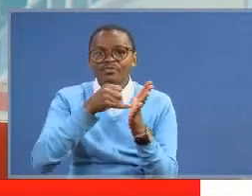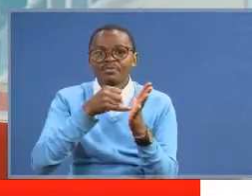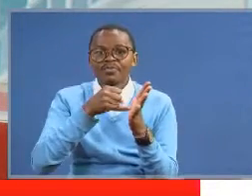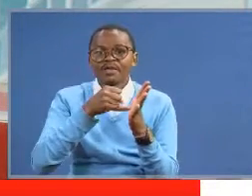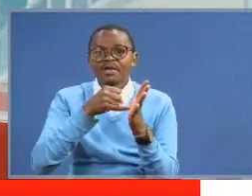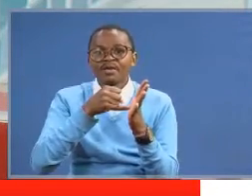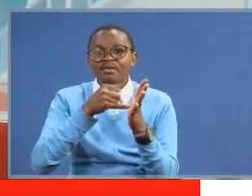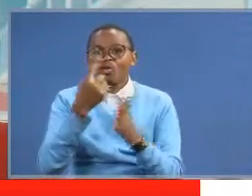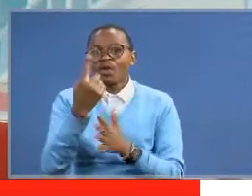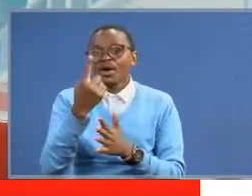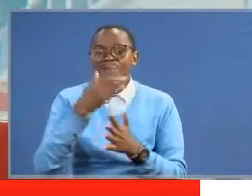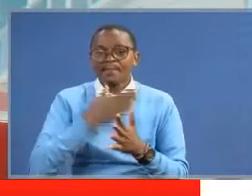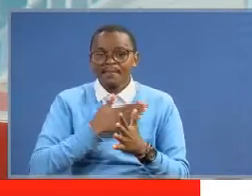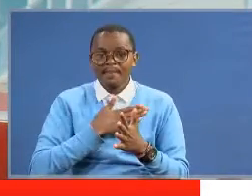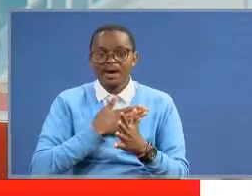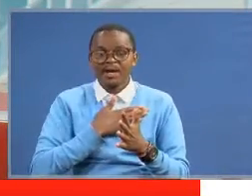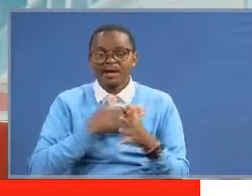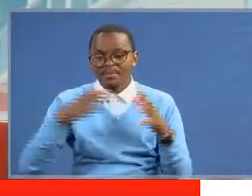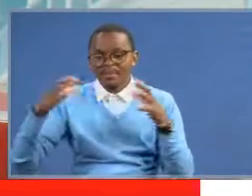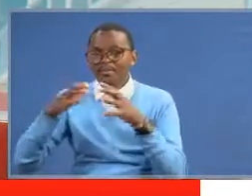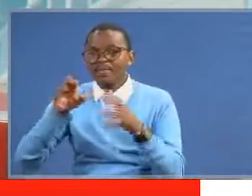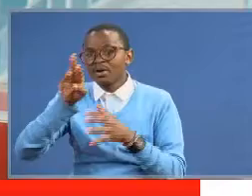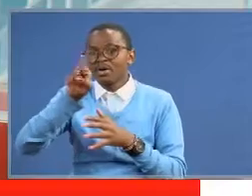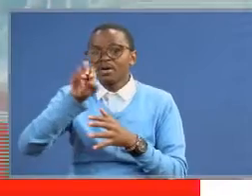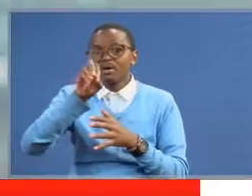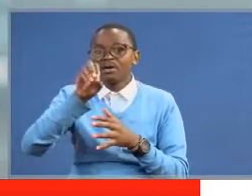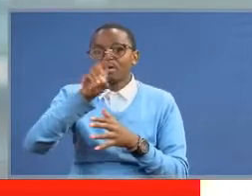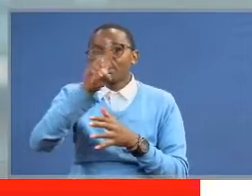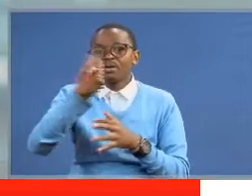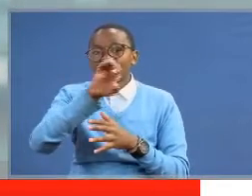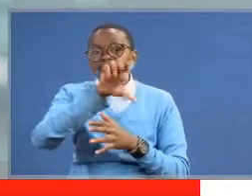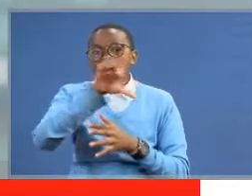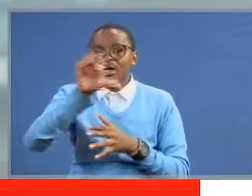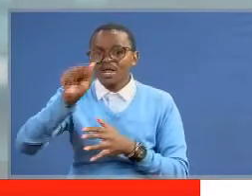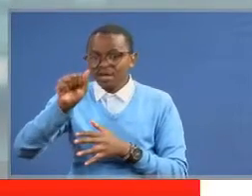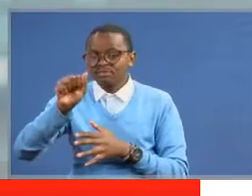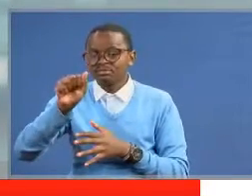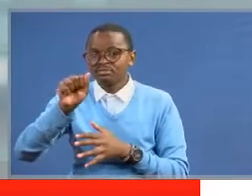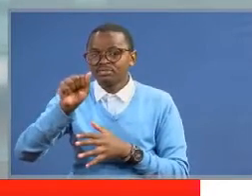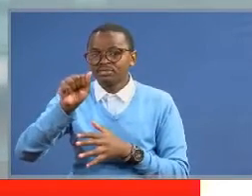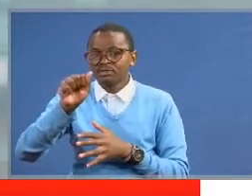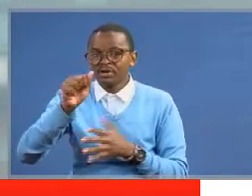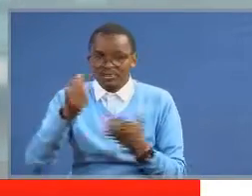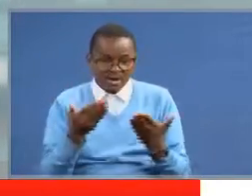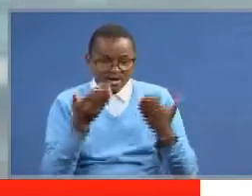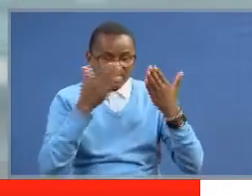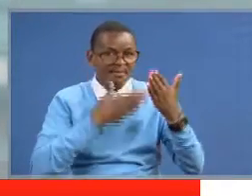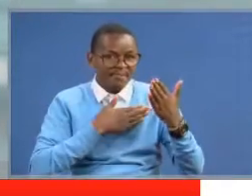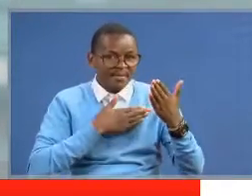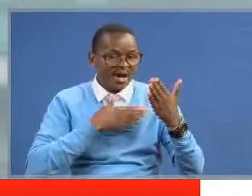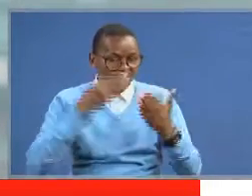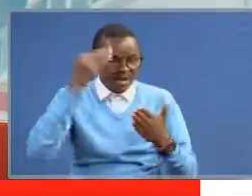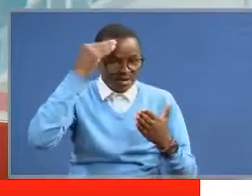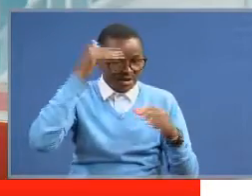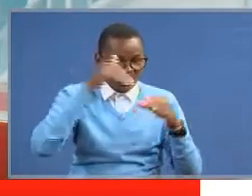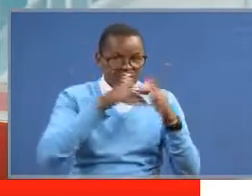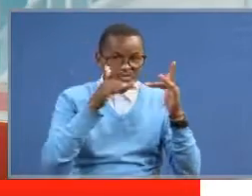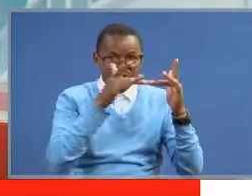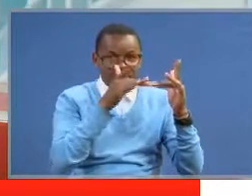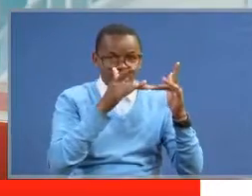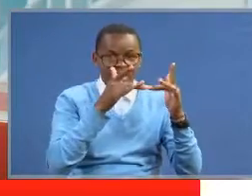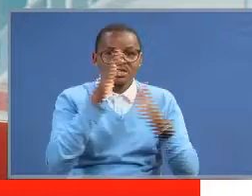actually hosted in one of my dream company, Mozilla. Wow. Yeah, so I was advancing my knowledge on website